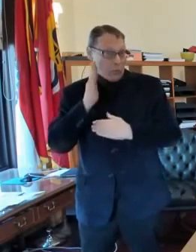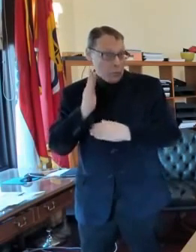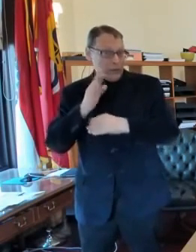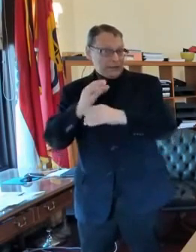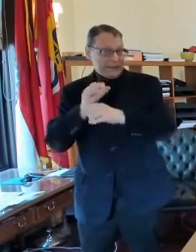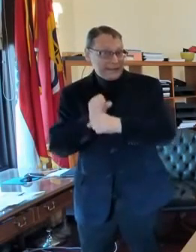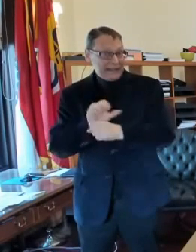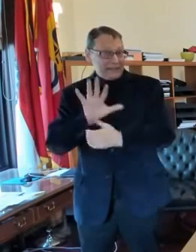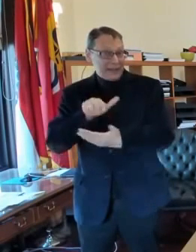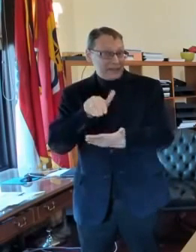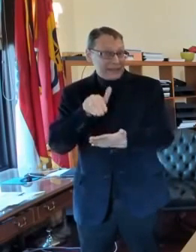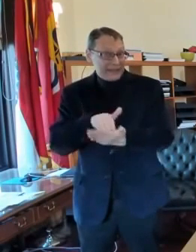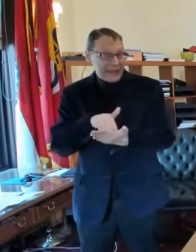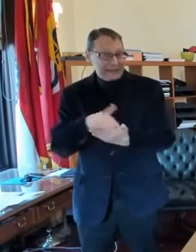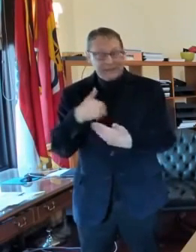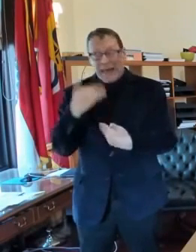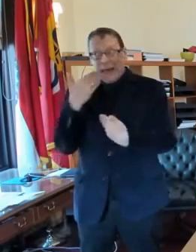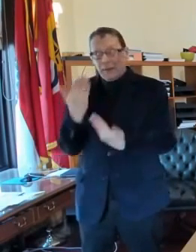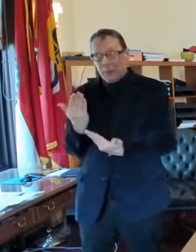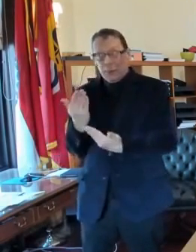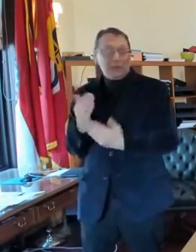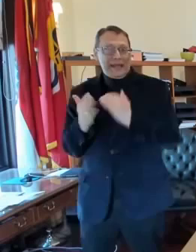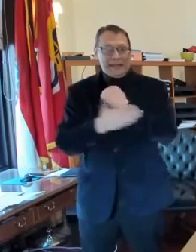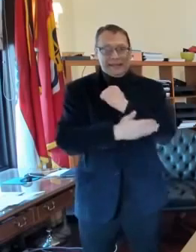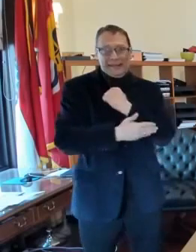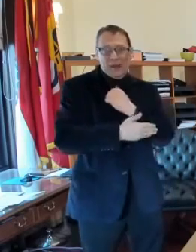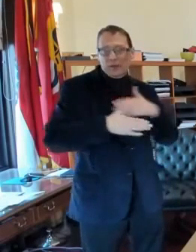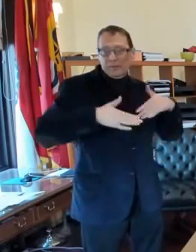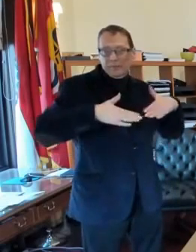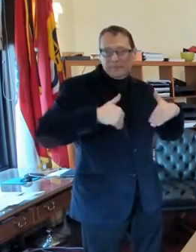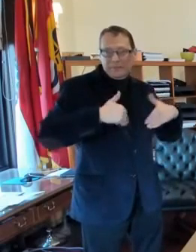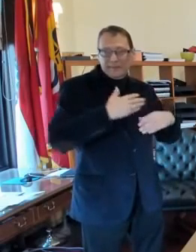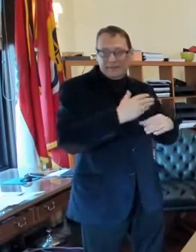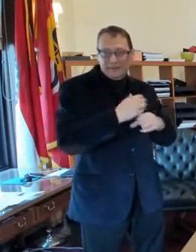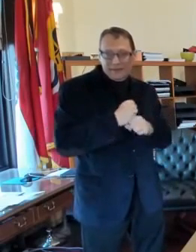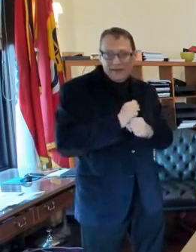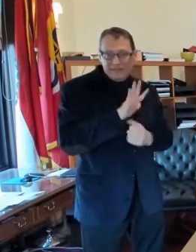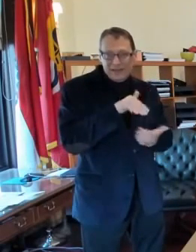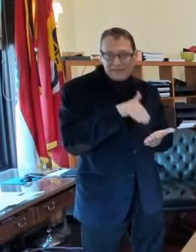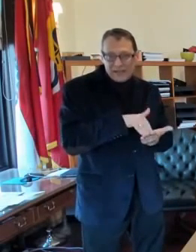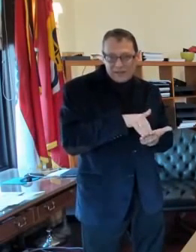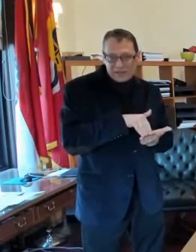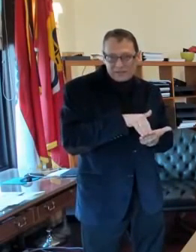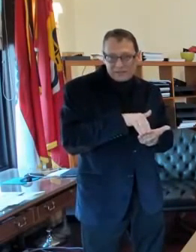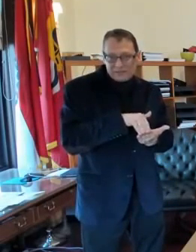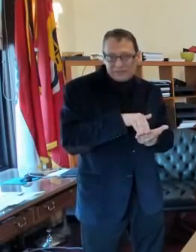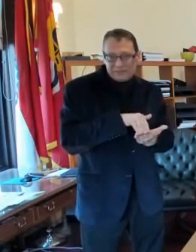doses. Bear in mind, the county hasn't even gotten 5,000 doses yet. So, you know,